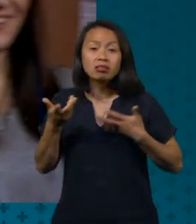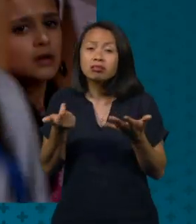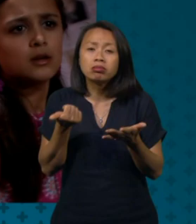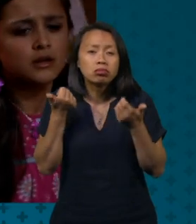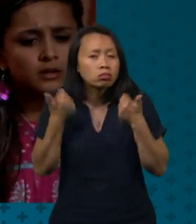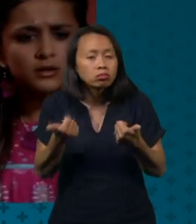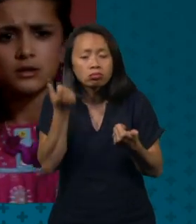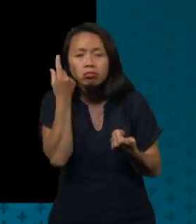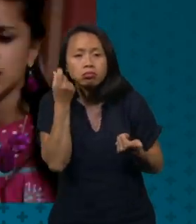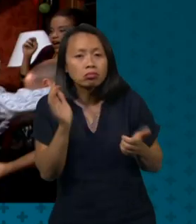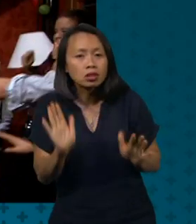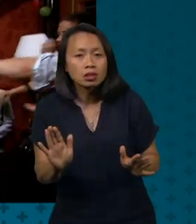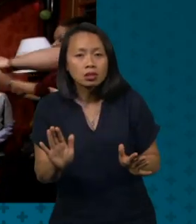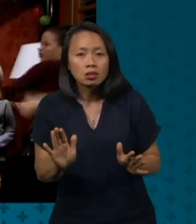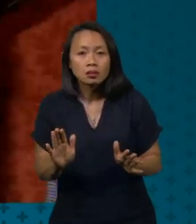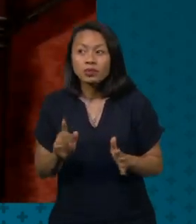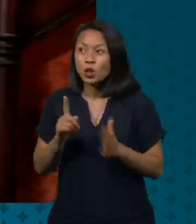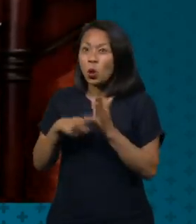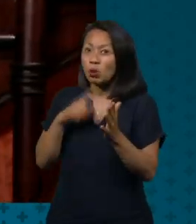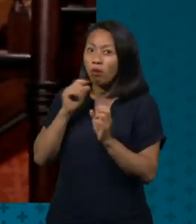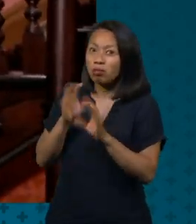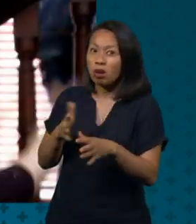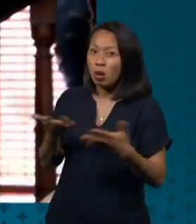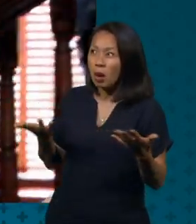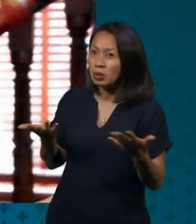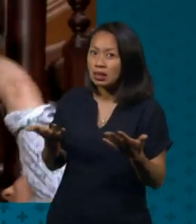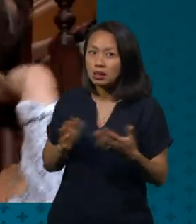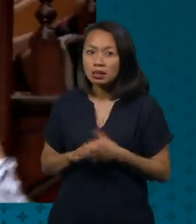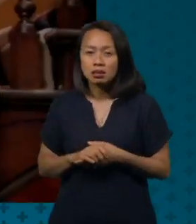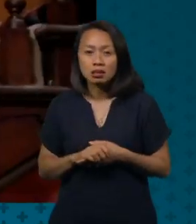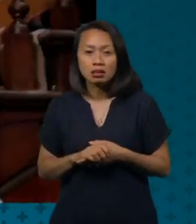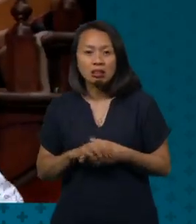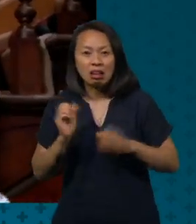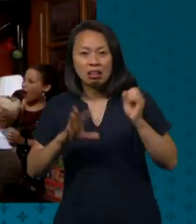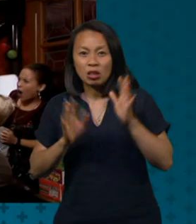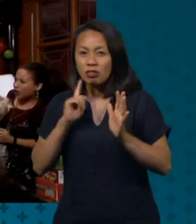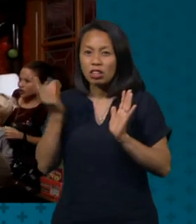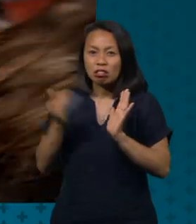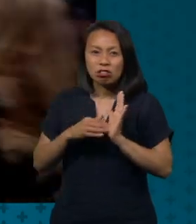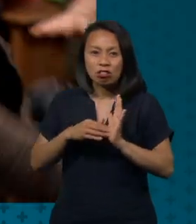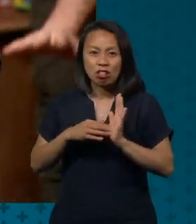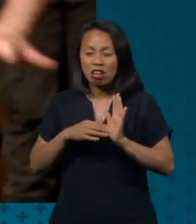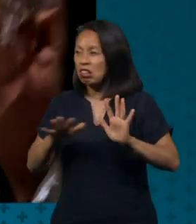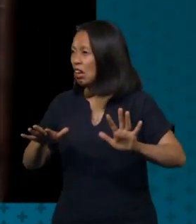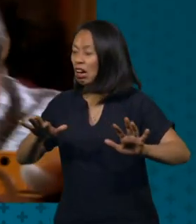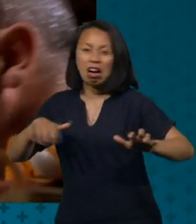When she first arrived, she did get a bit overexcited and slightly kicked Mike in the face.